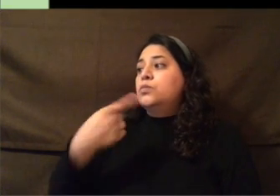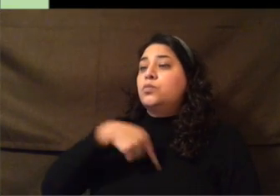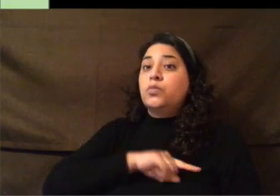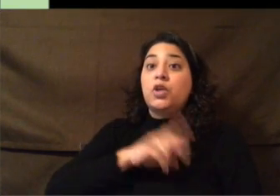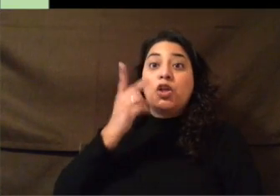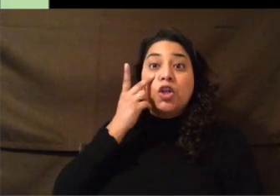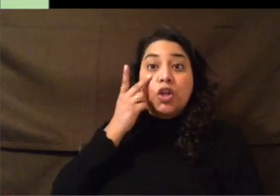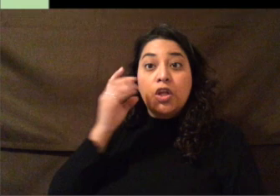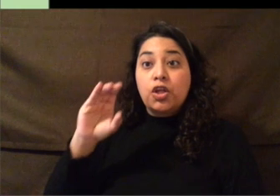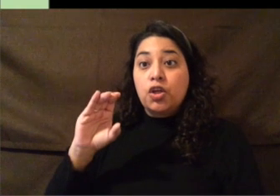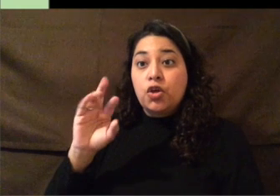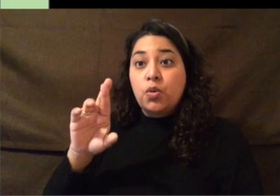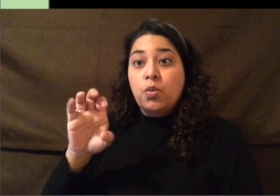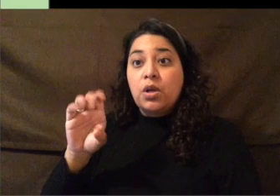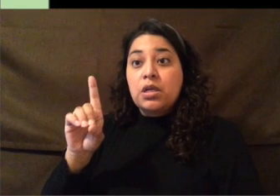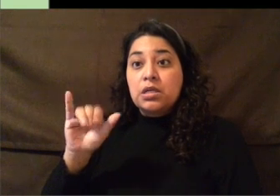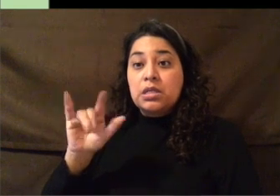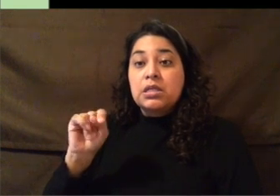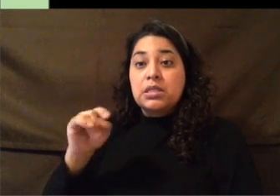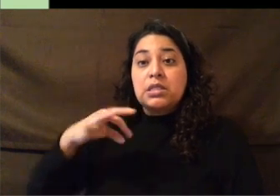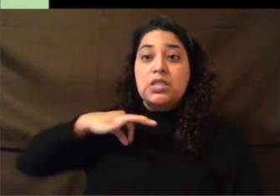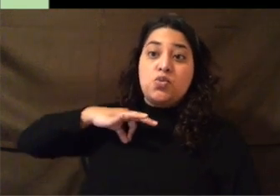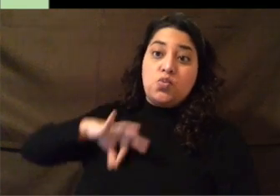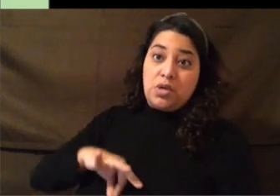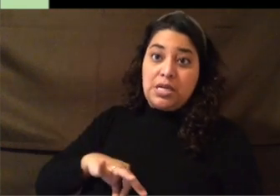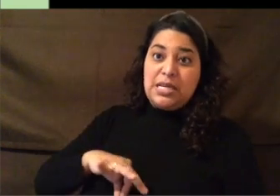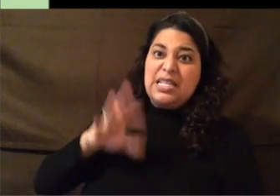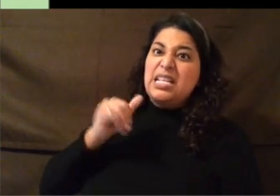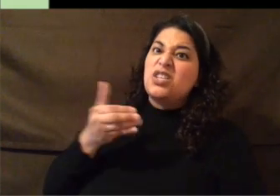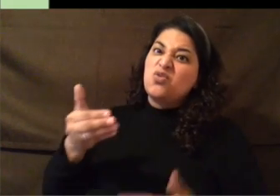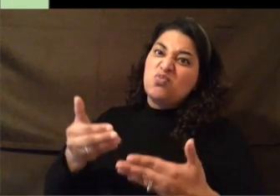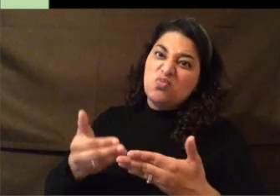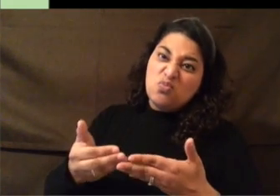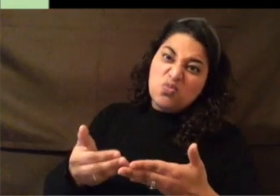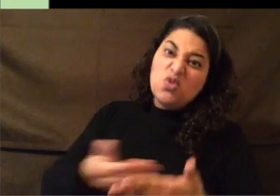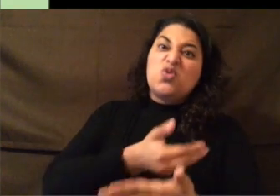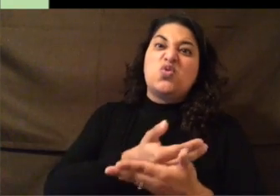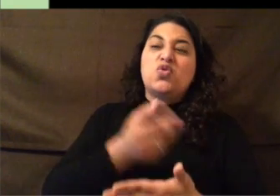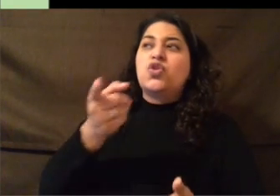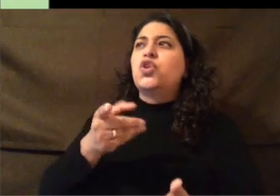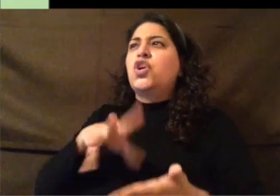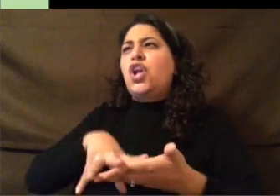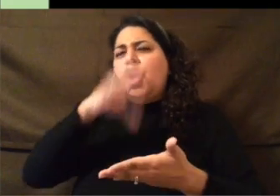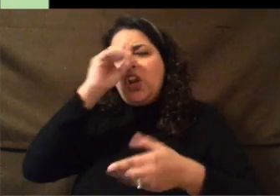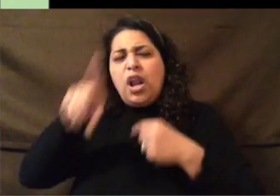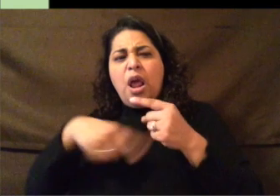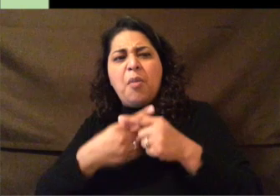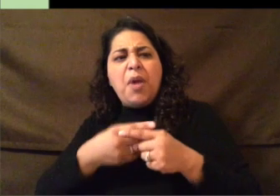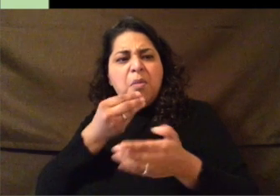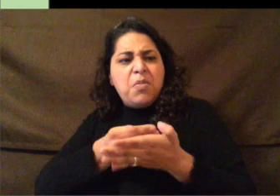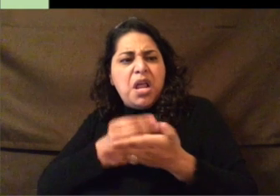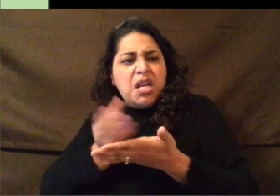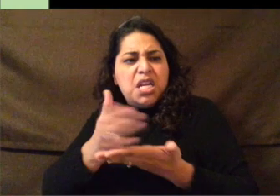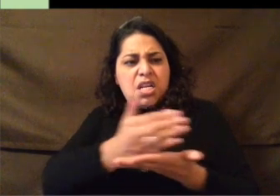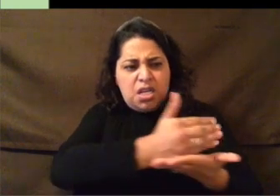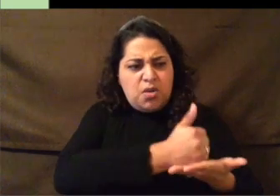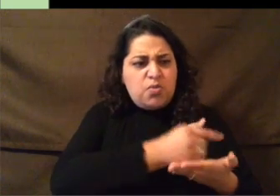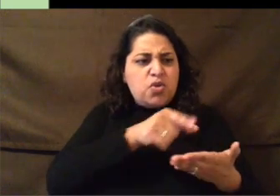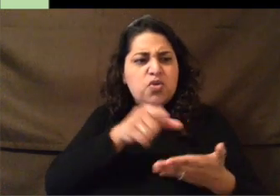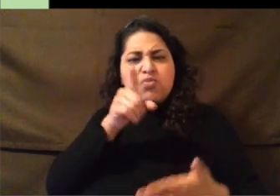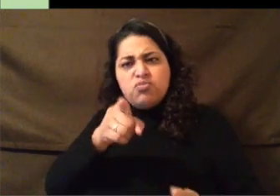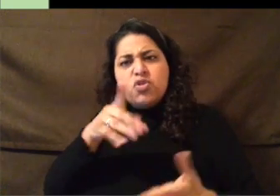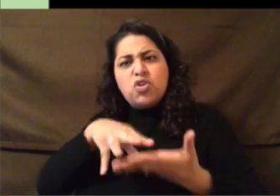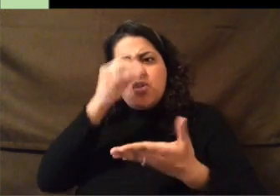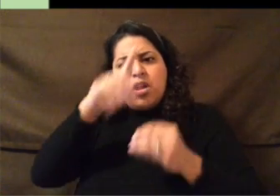All right, we are going to be looking at credit. Now, this is kind of a new one. You guys learned about income, which is